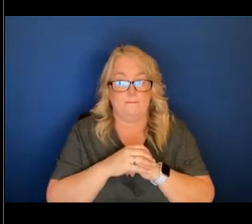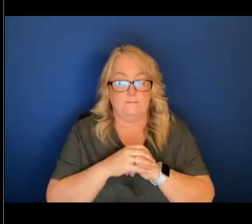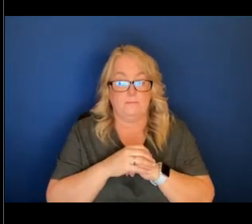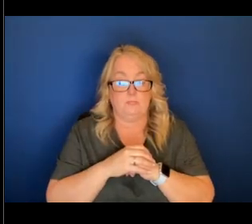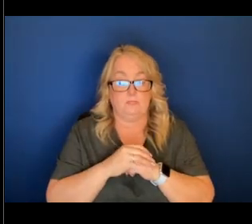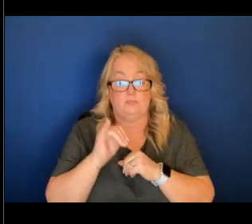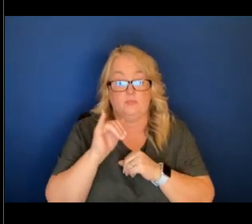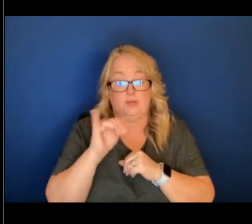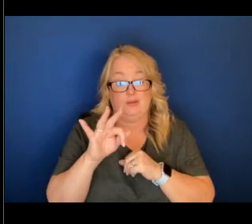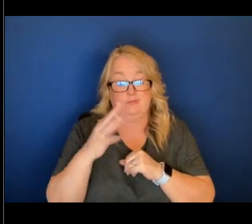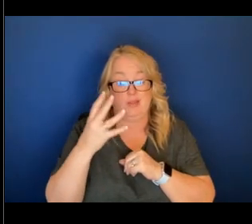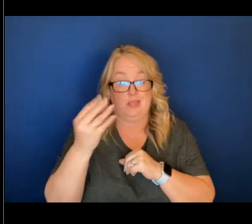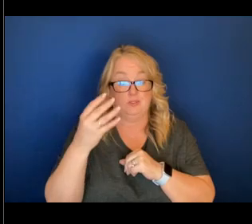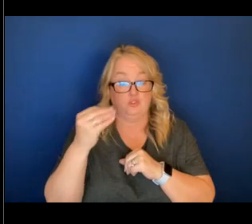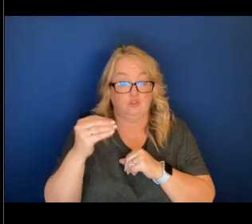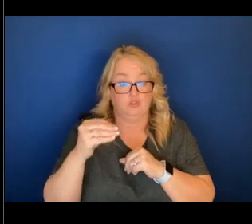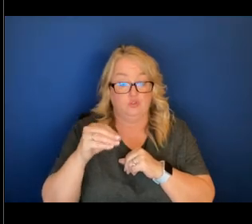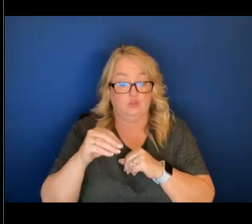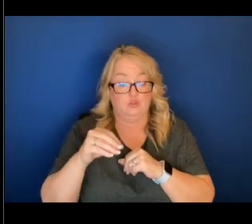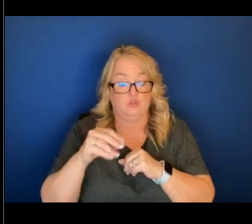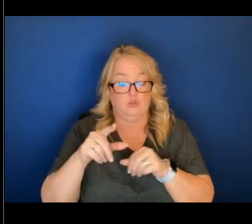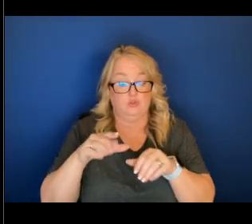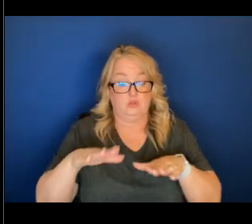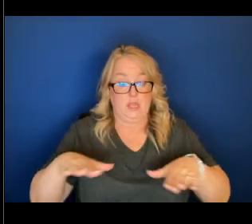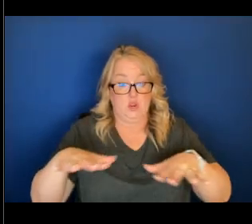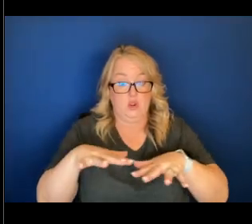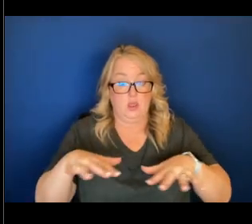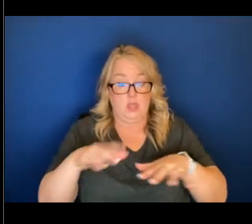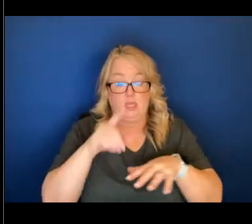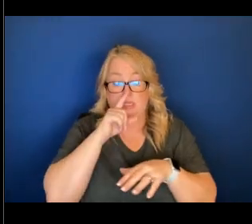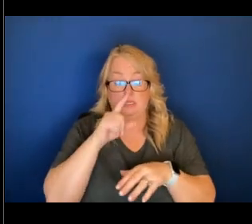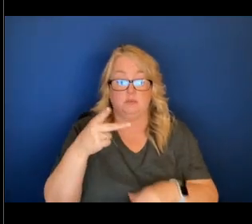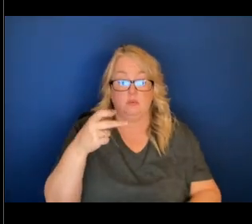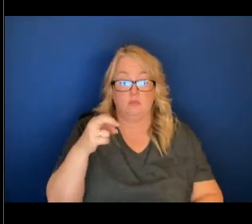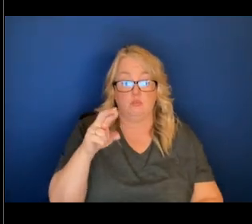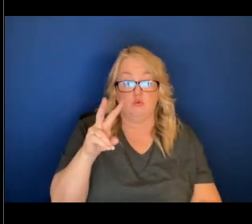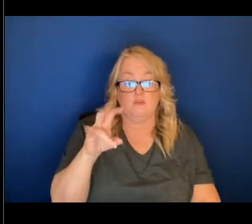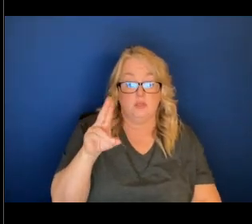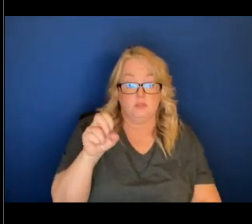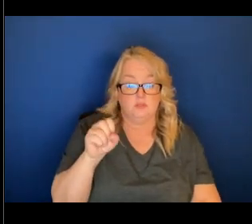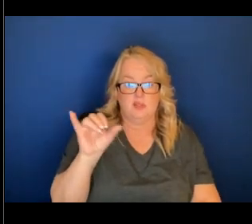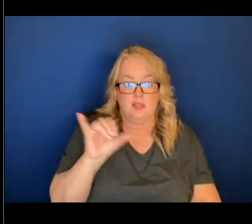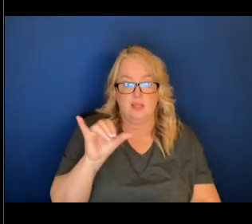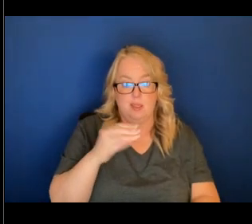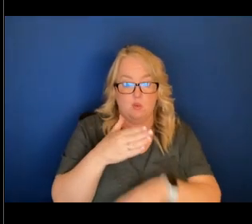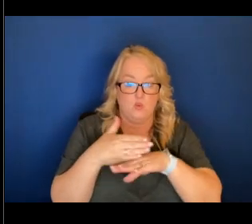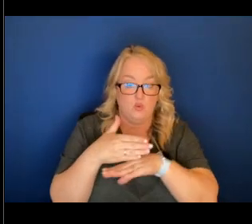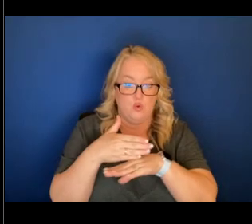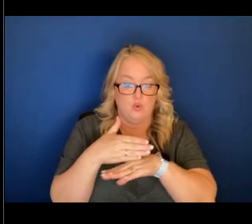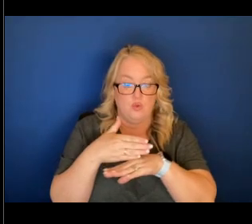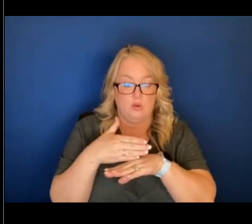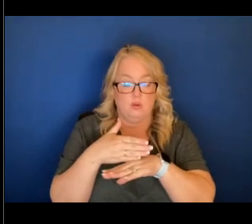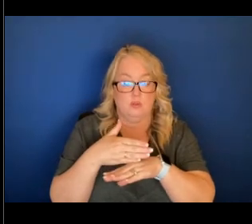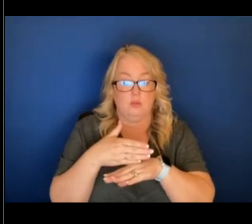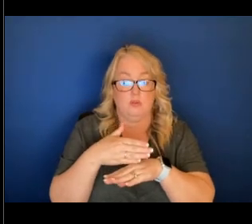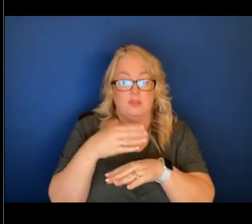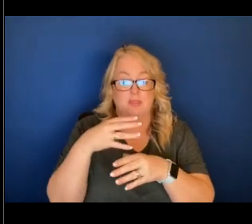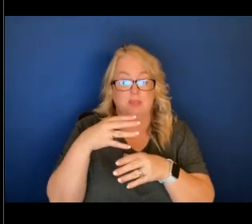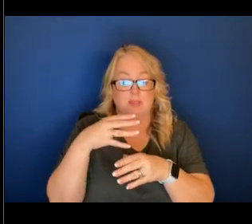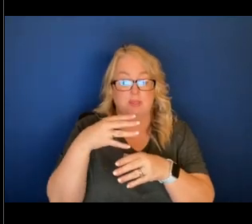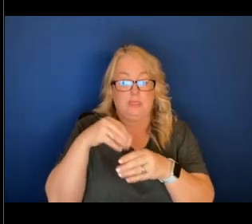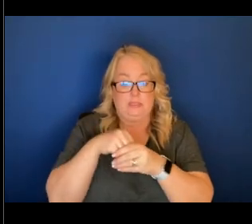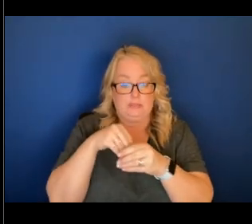If the exterior landing is made of pervious material, such as wood, the interior